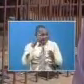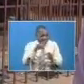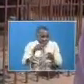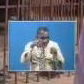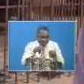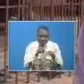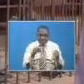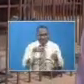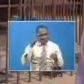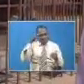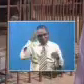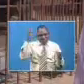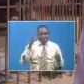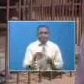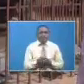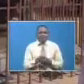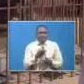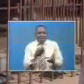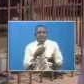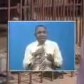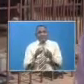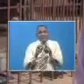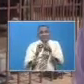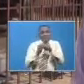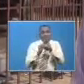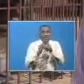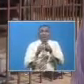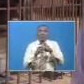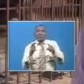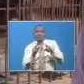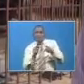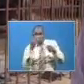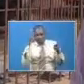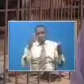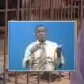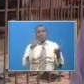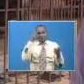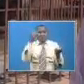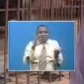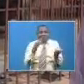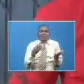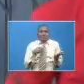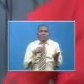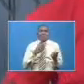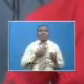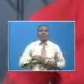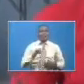that, to review that. But what? Well, I think it's also had to do with the size of the body.